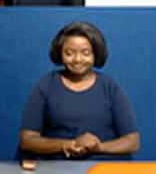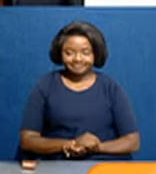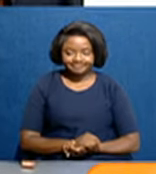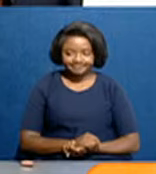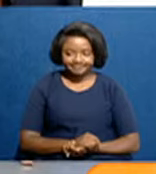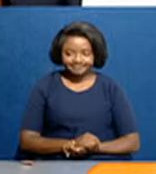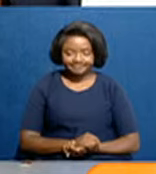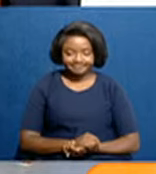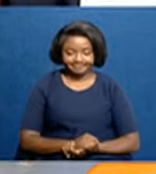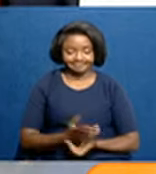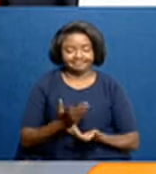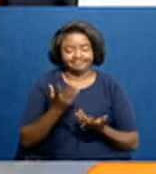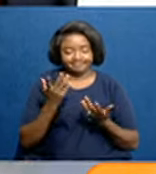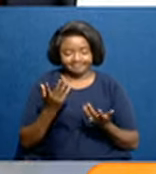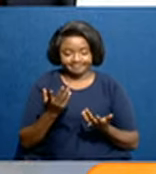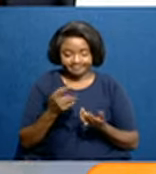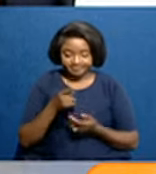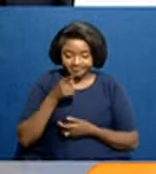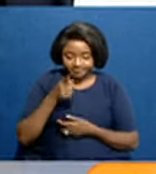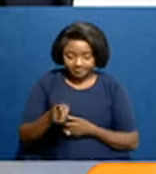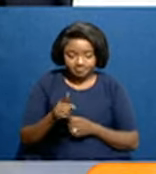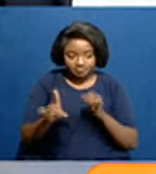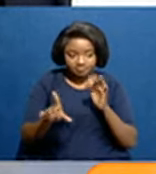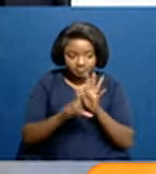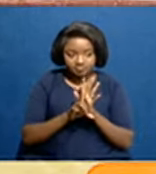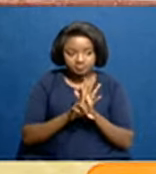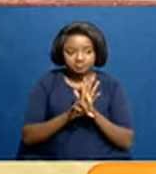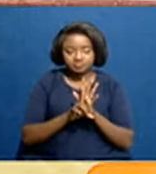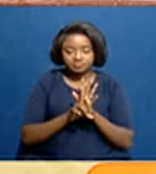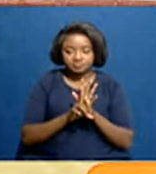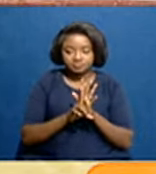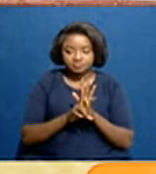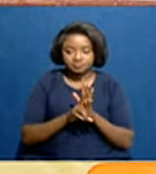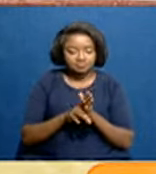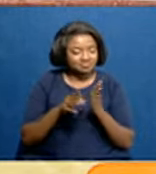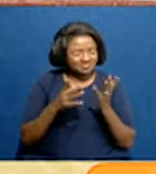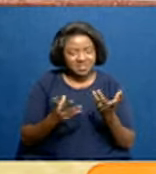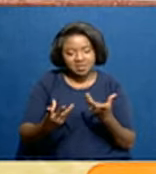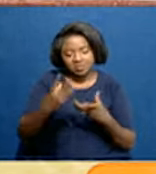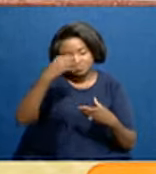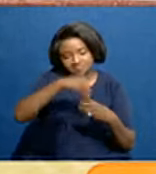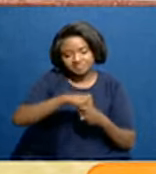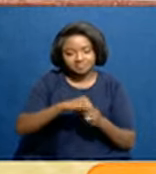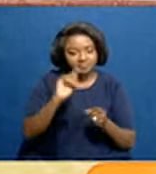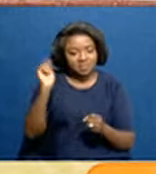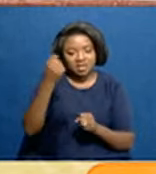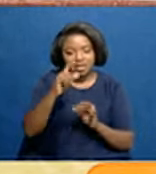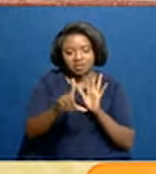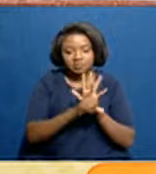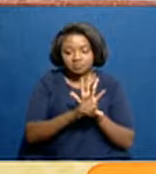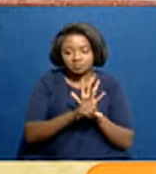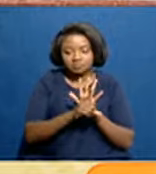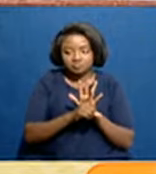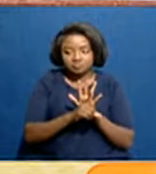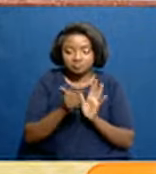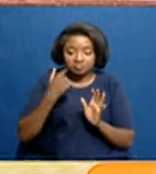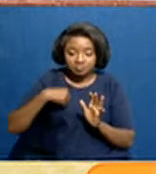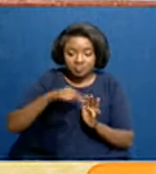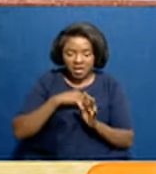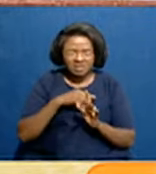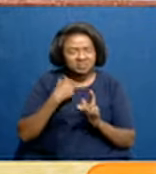So this law is now part of our laws in Kenya. We